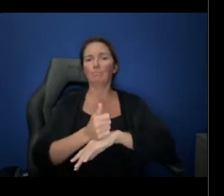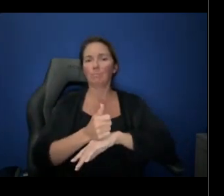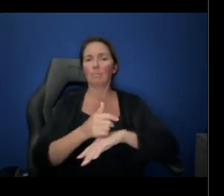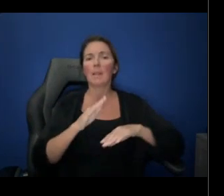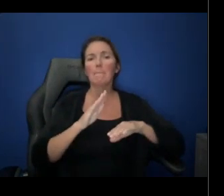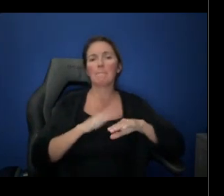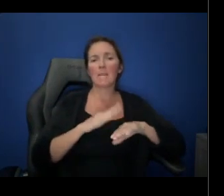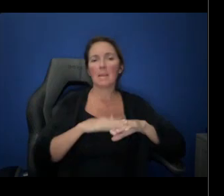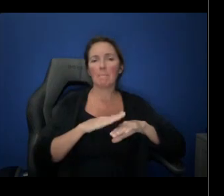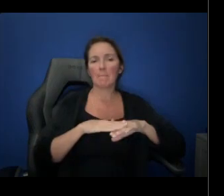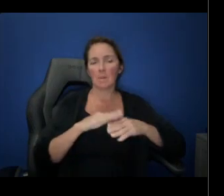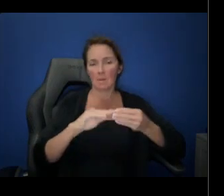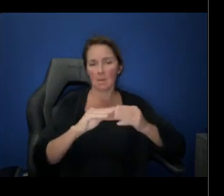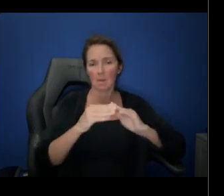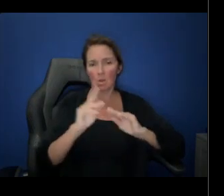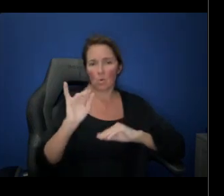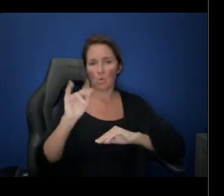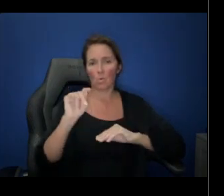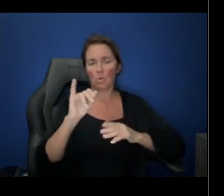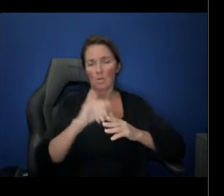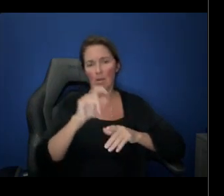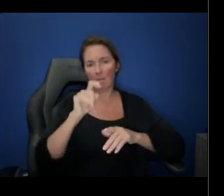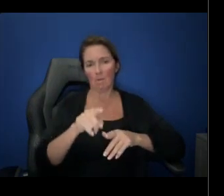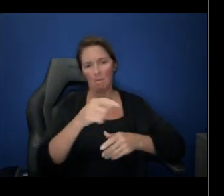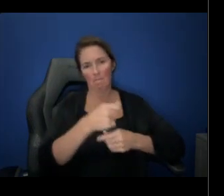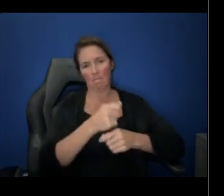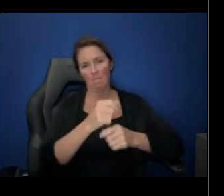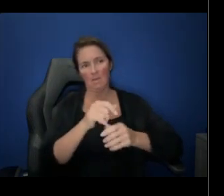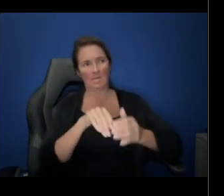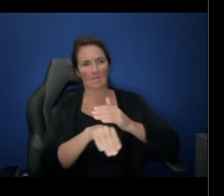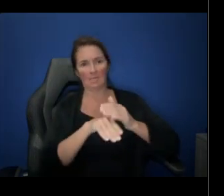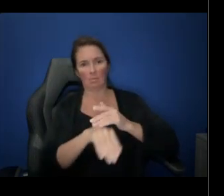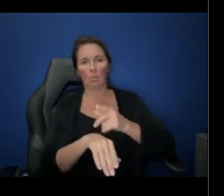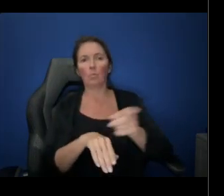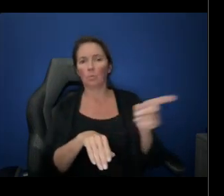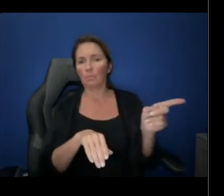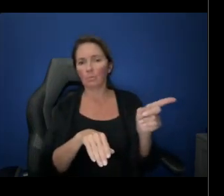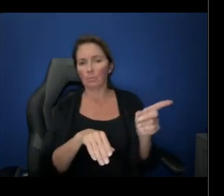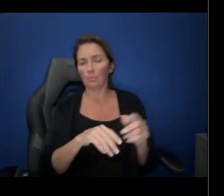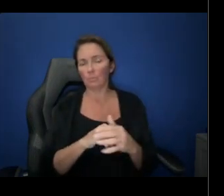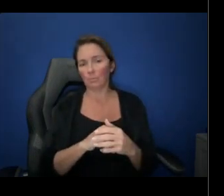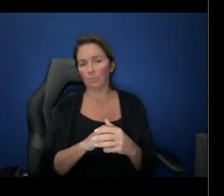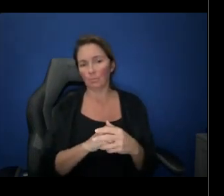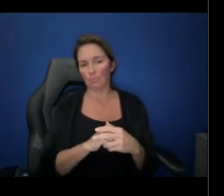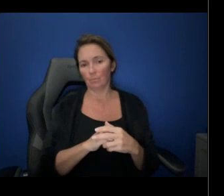minimum number of units that must be made accessible.